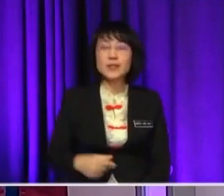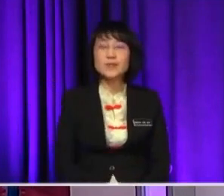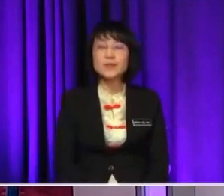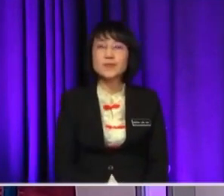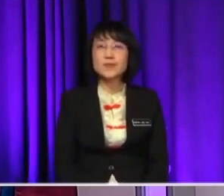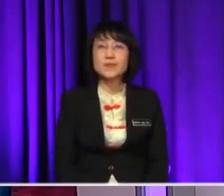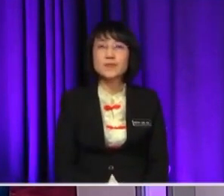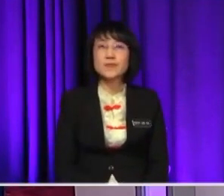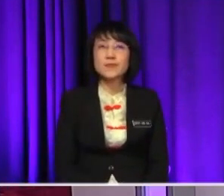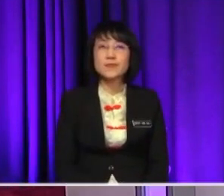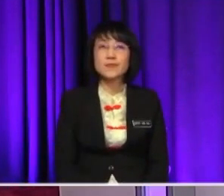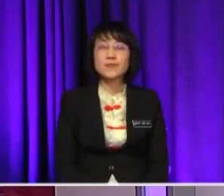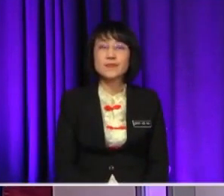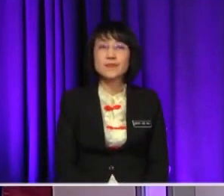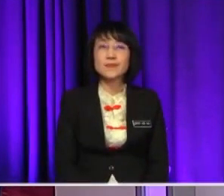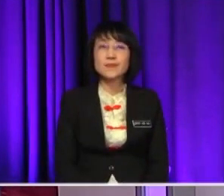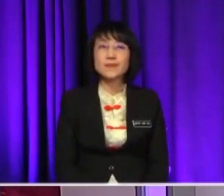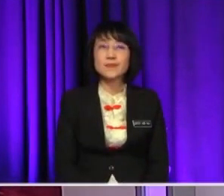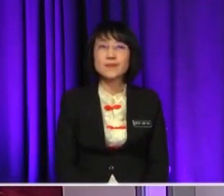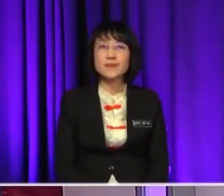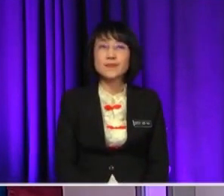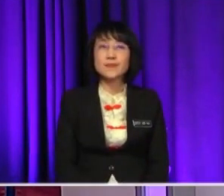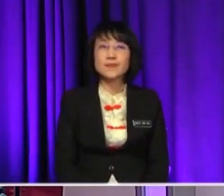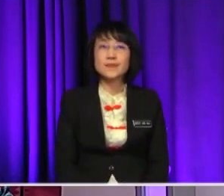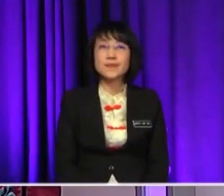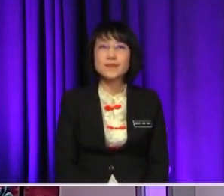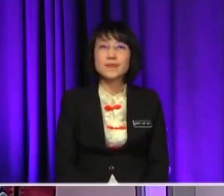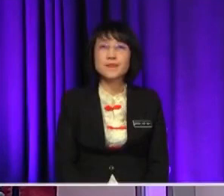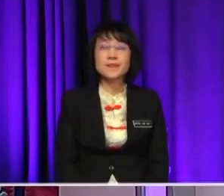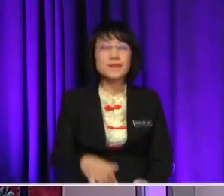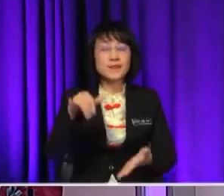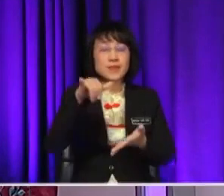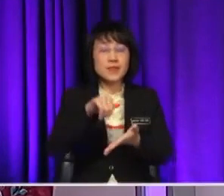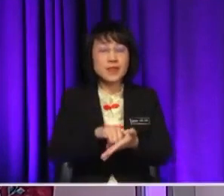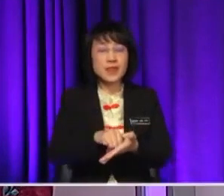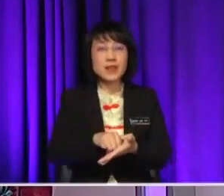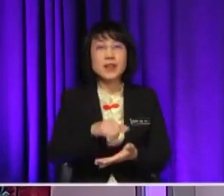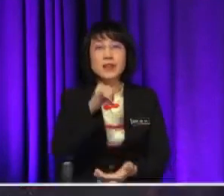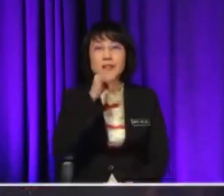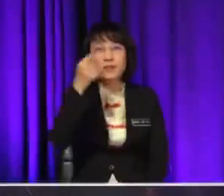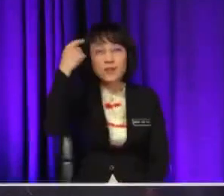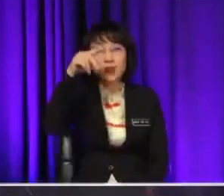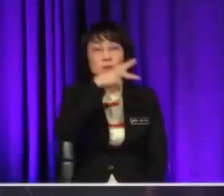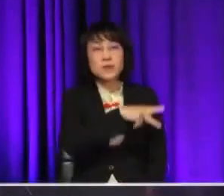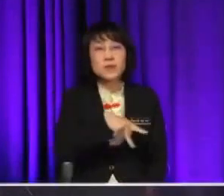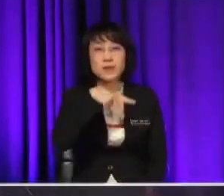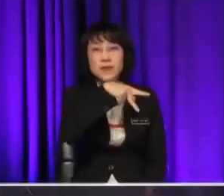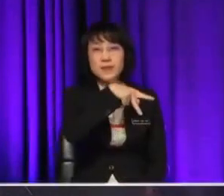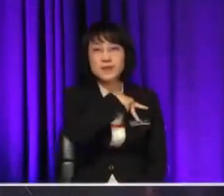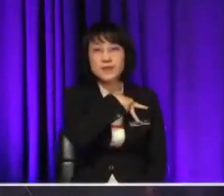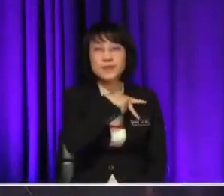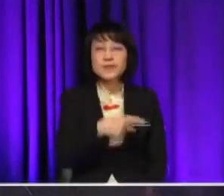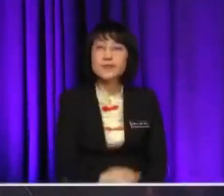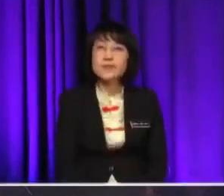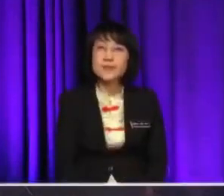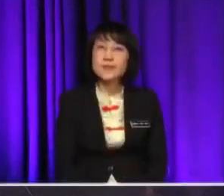bigger. Definitely bigger. Okay, so that is for the personification. Awesome job. Yeah. Right?